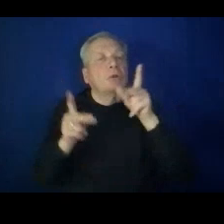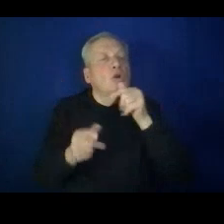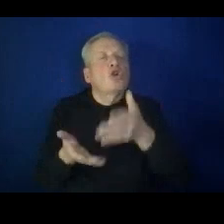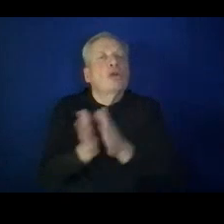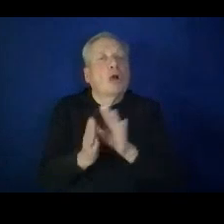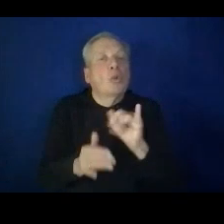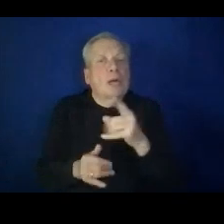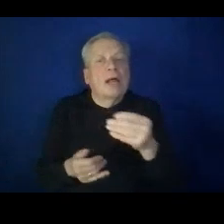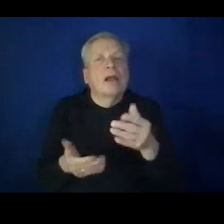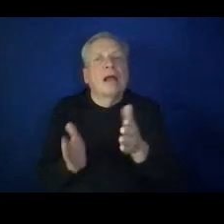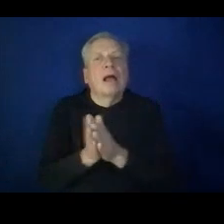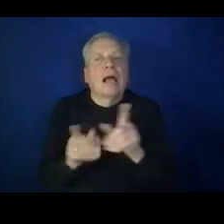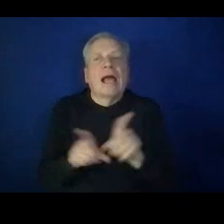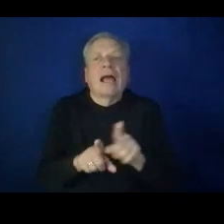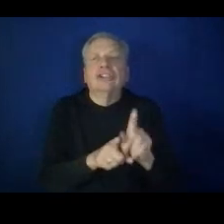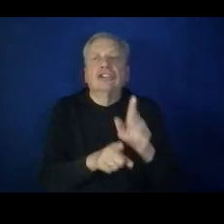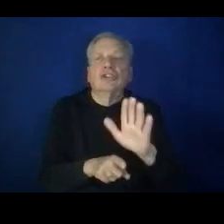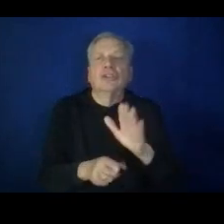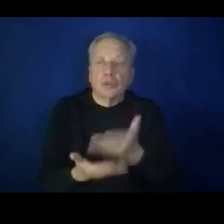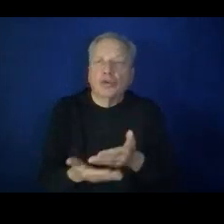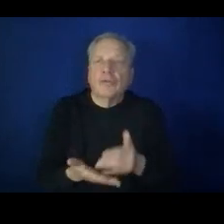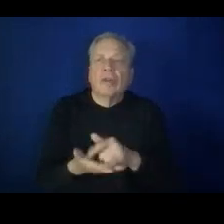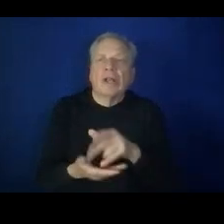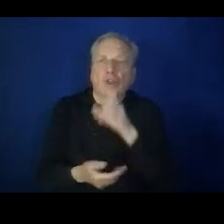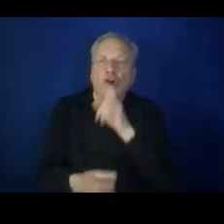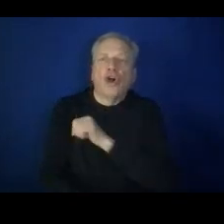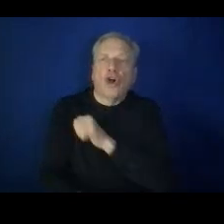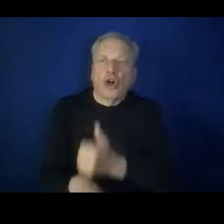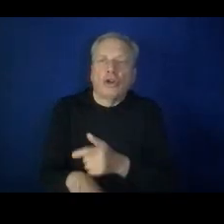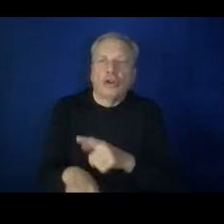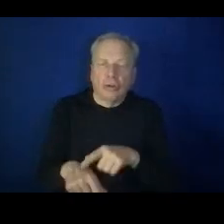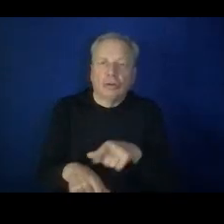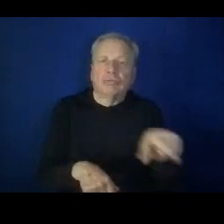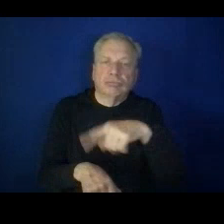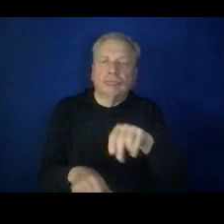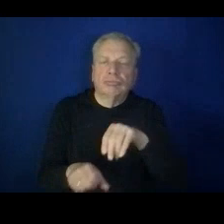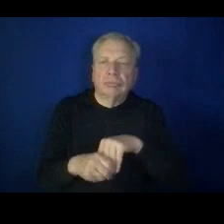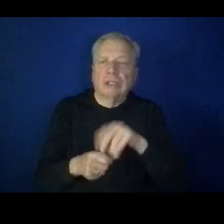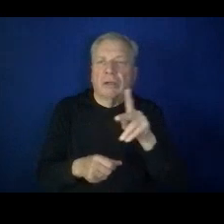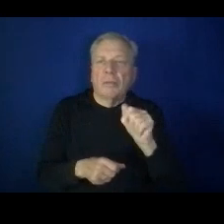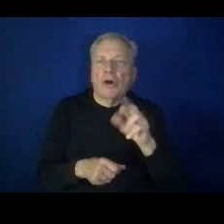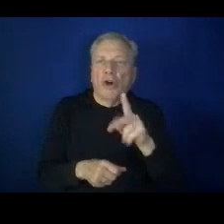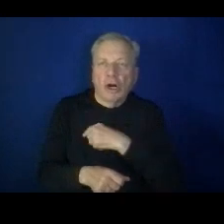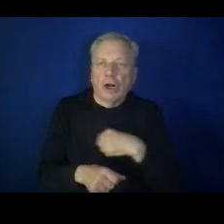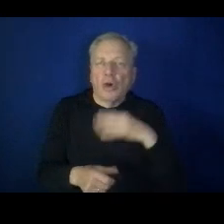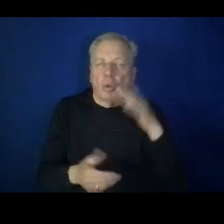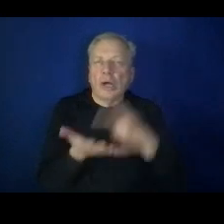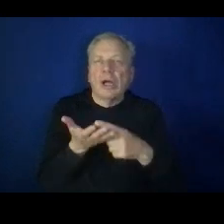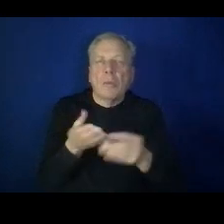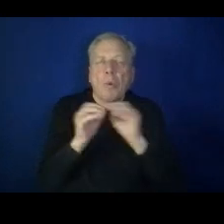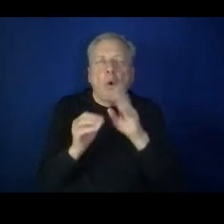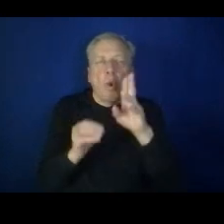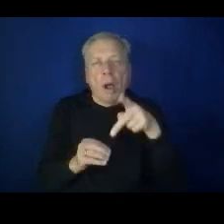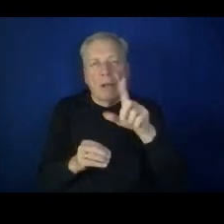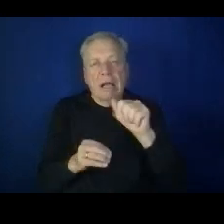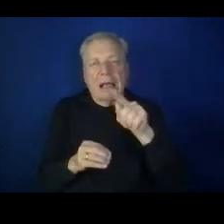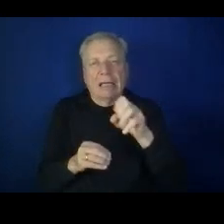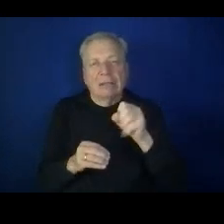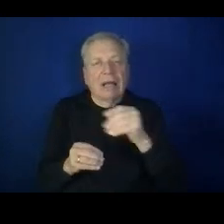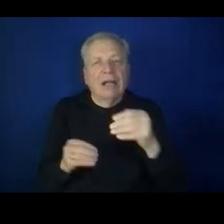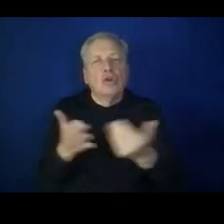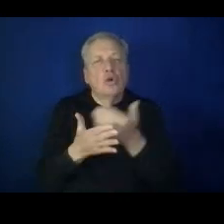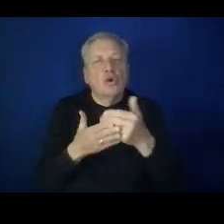it acts as your proof that you're authorized to operate in the park. We're going to go over more updates on the new guide